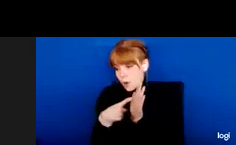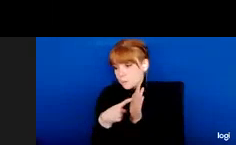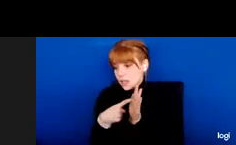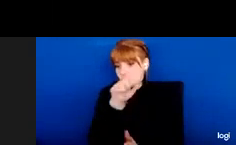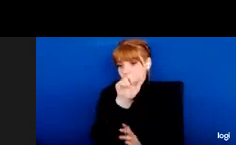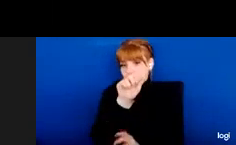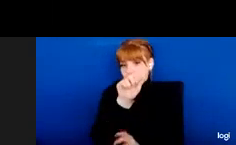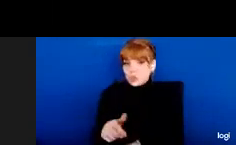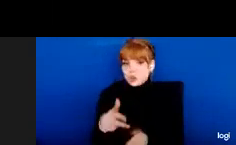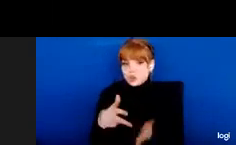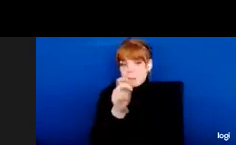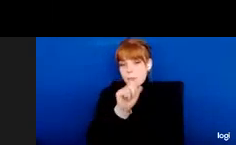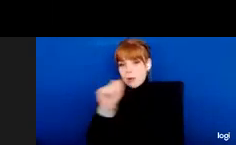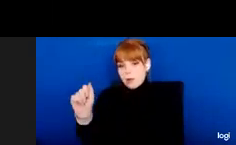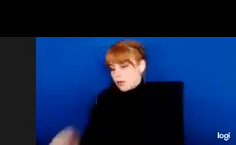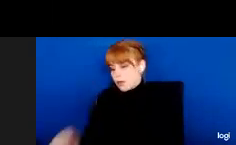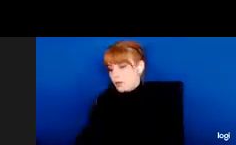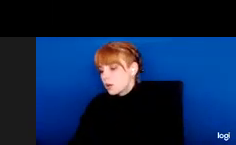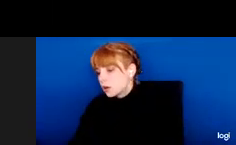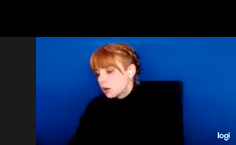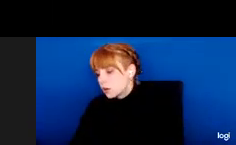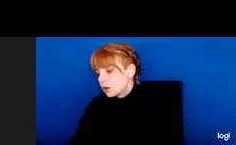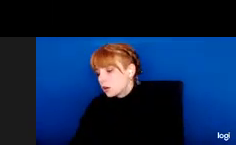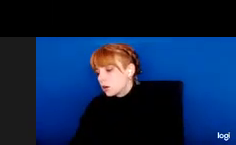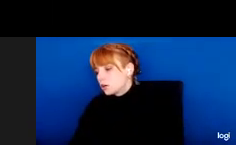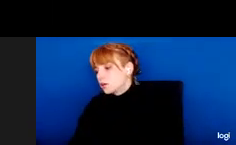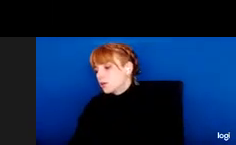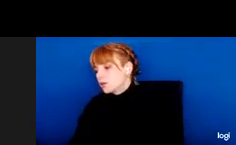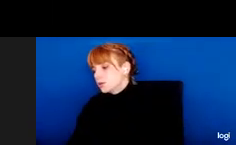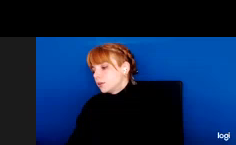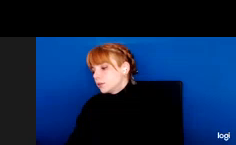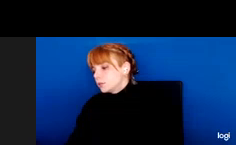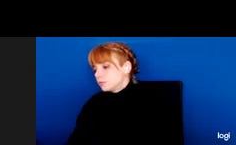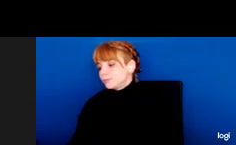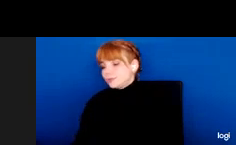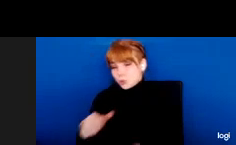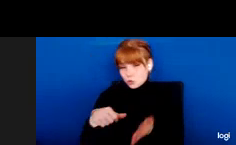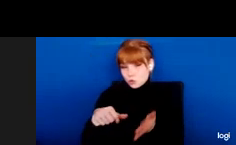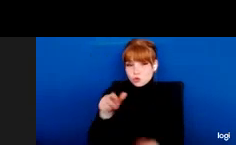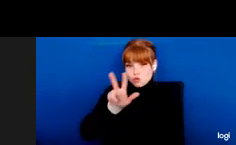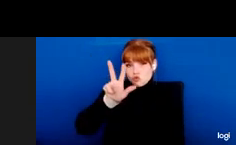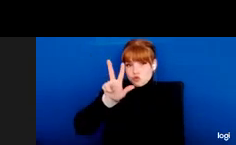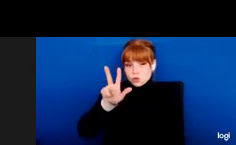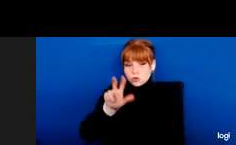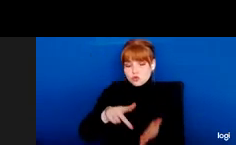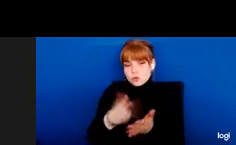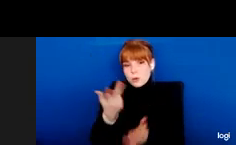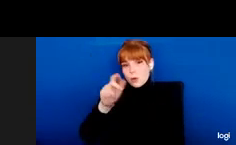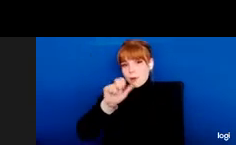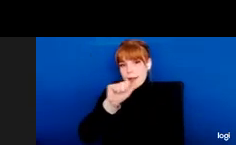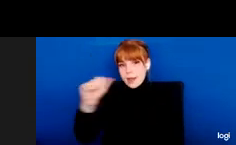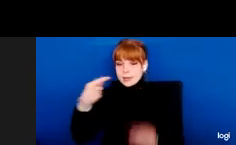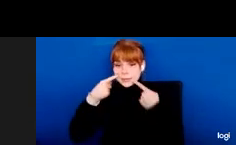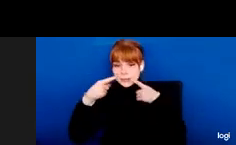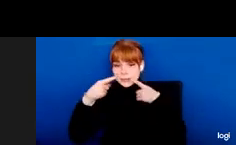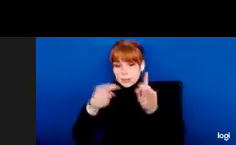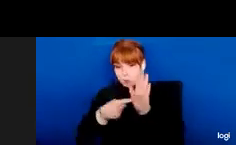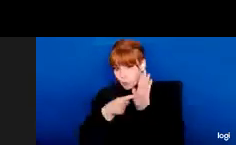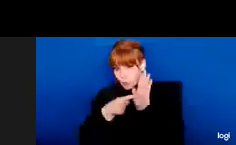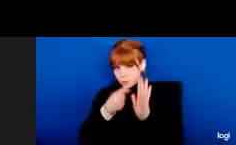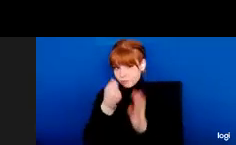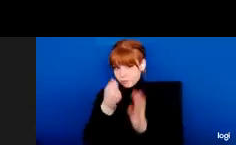or Jared, one of us mentioned last time, AAA success criteria. That is not, these are not requirements